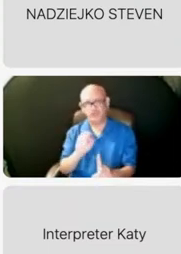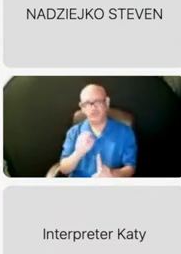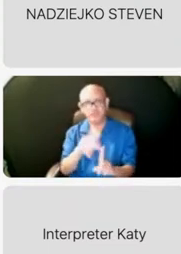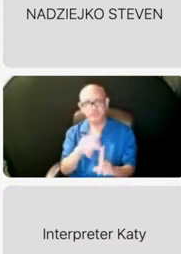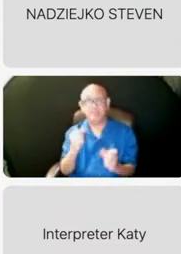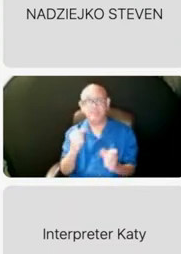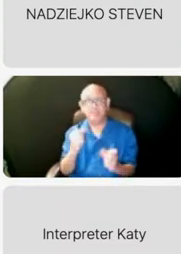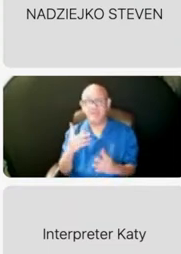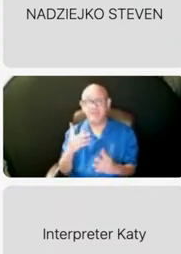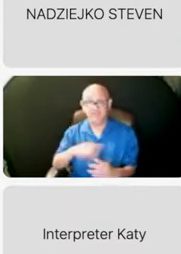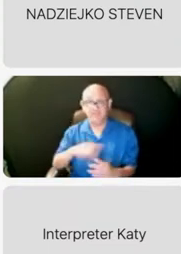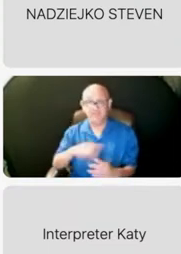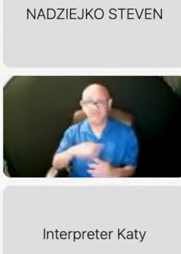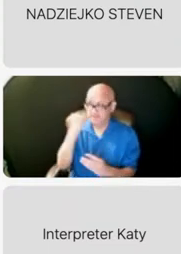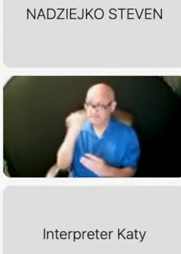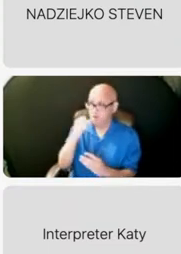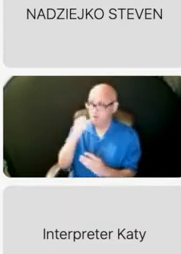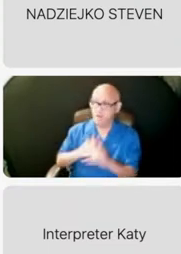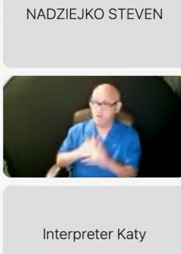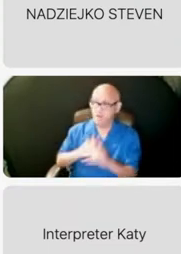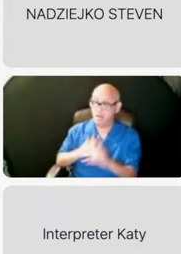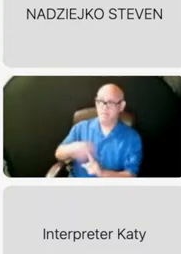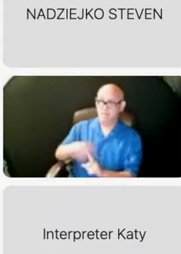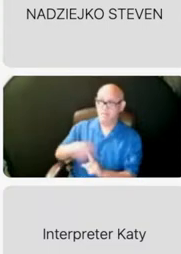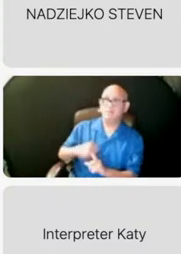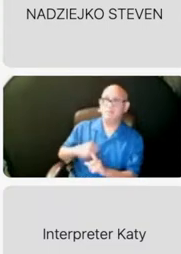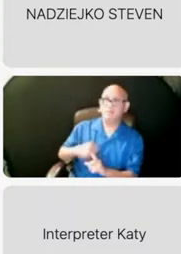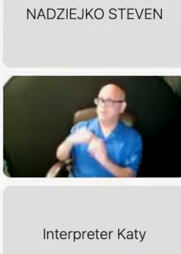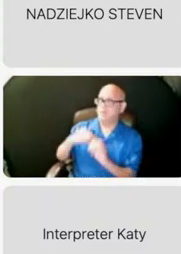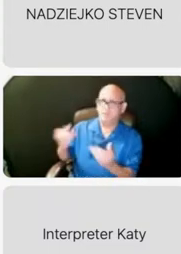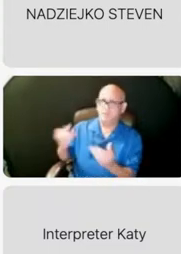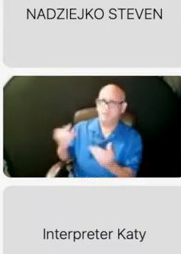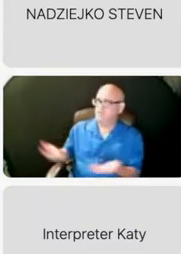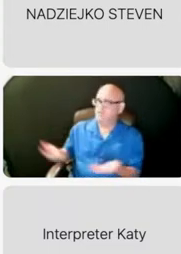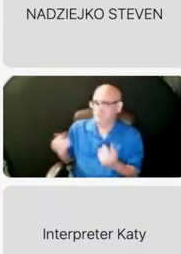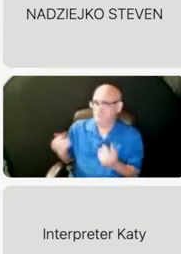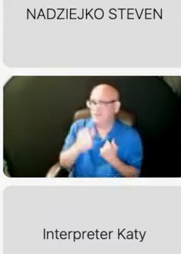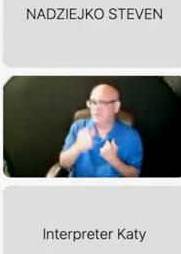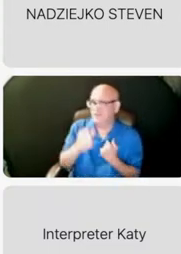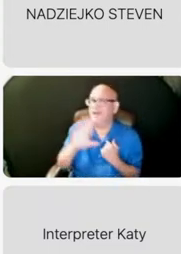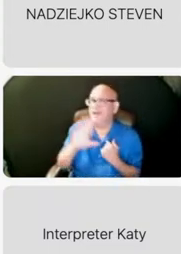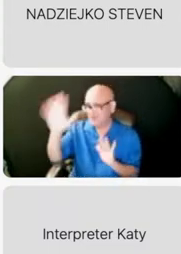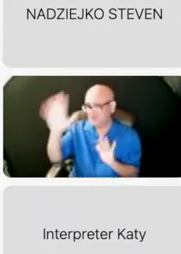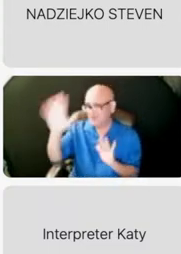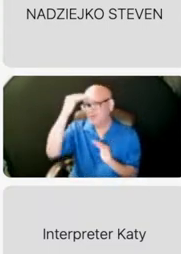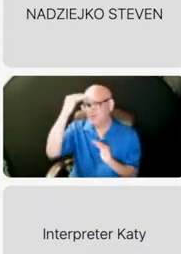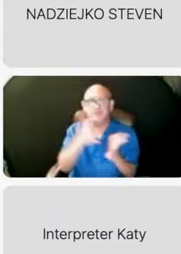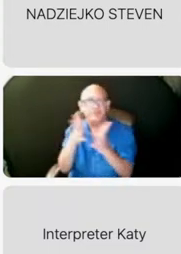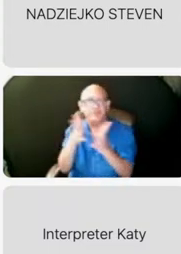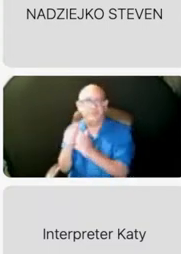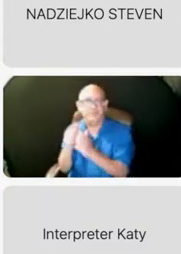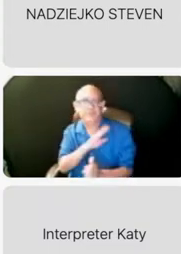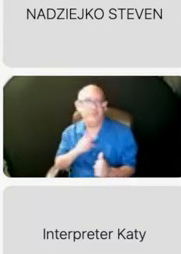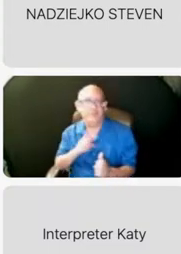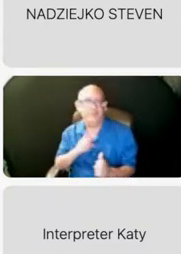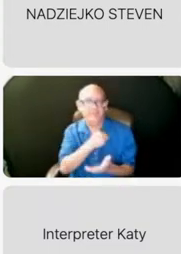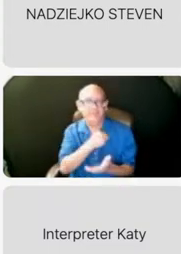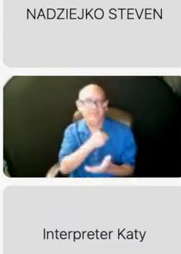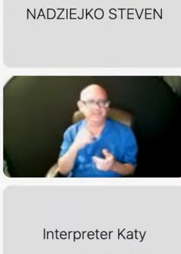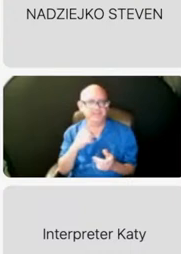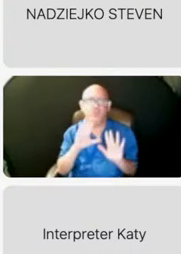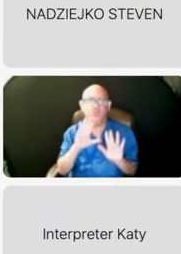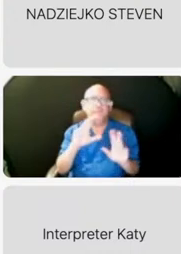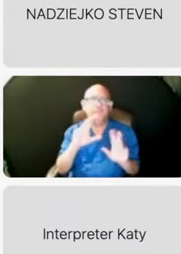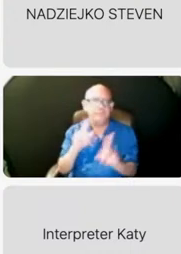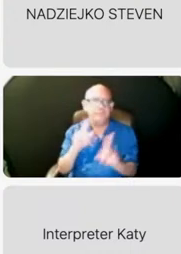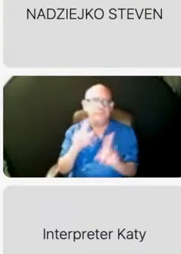mentors uh and i know that for a fact because i know i've talked to many of our board members and they've had phenomenal uh mentors and